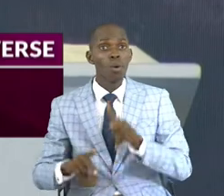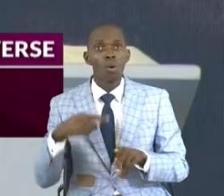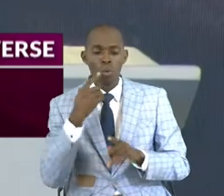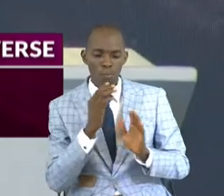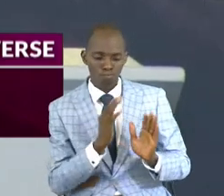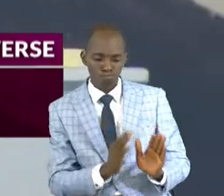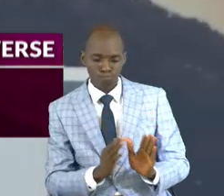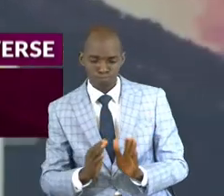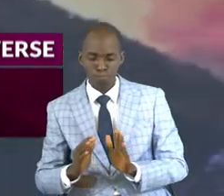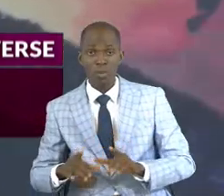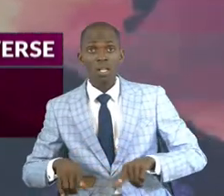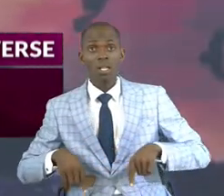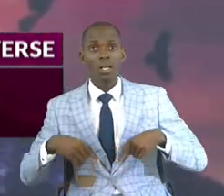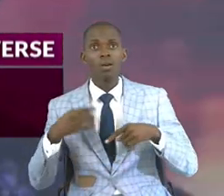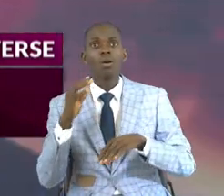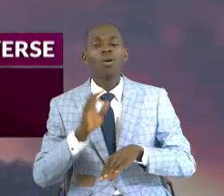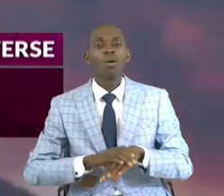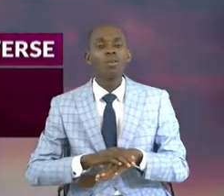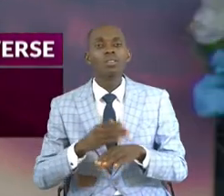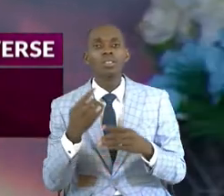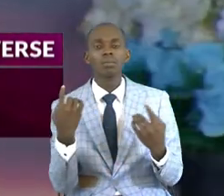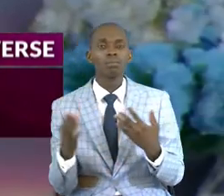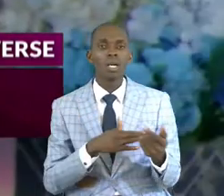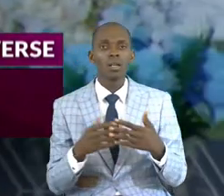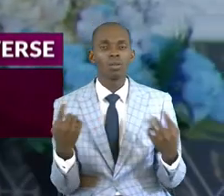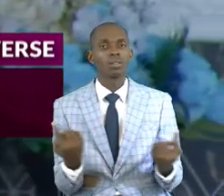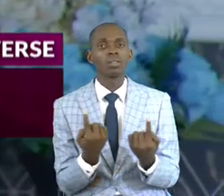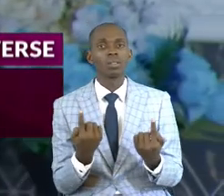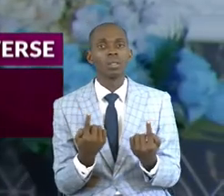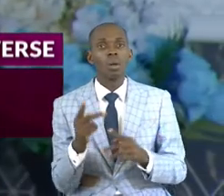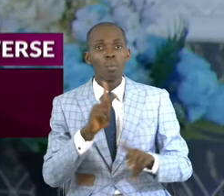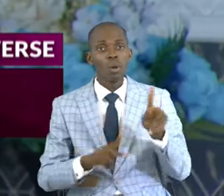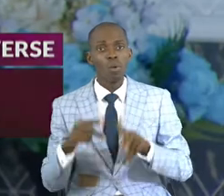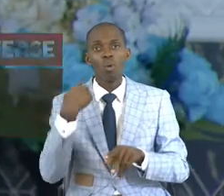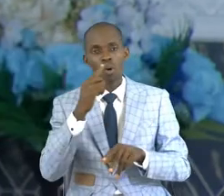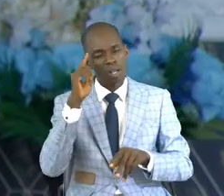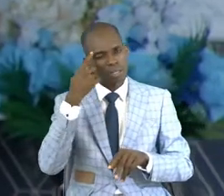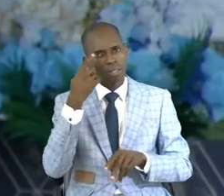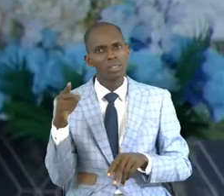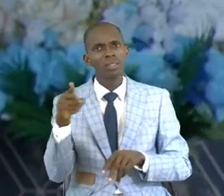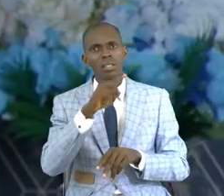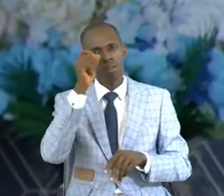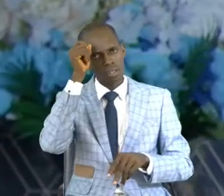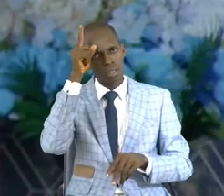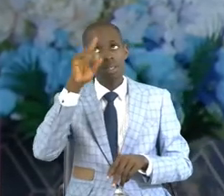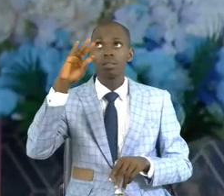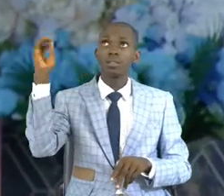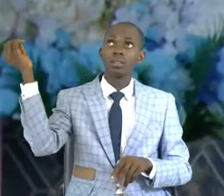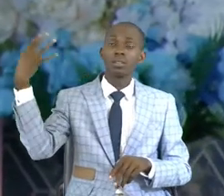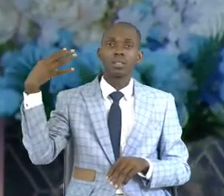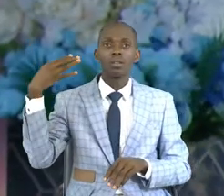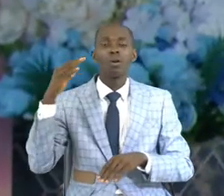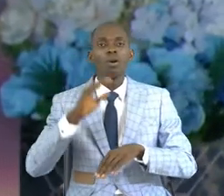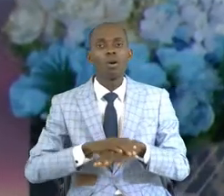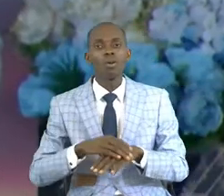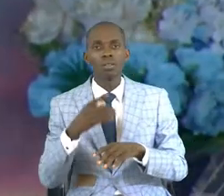the basis of sinning. There are people who think they understand grace on the basis of